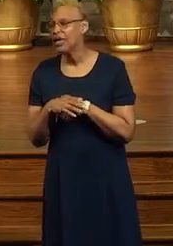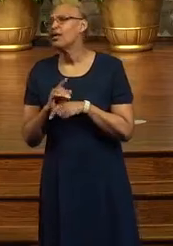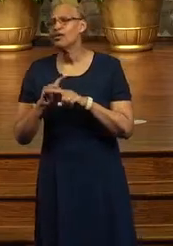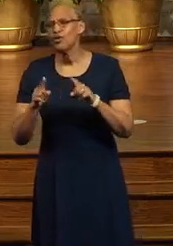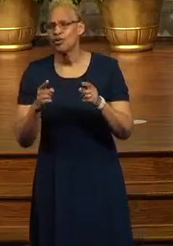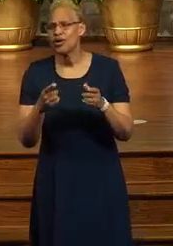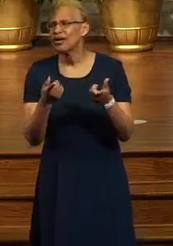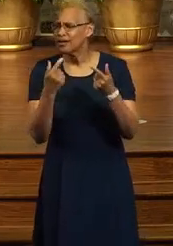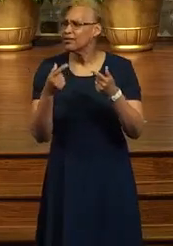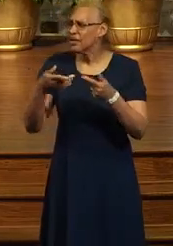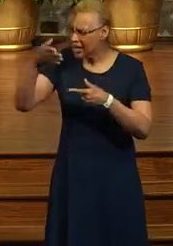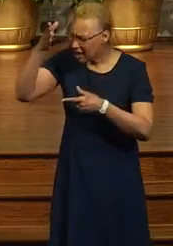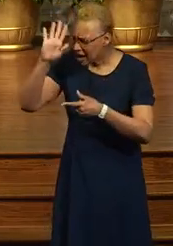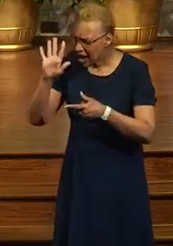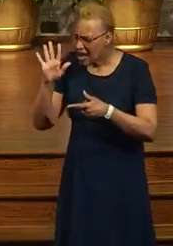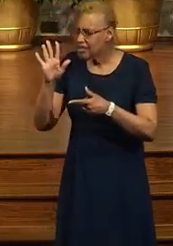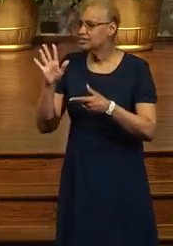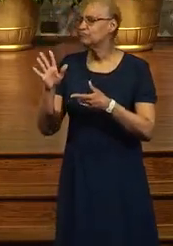car wash.